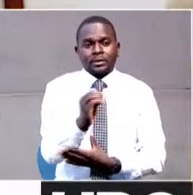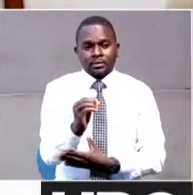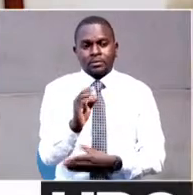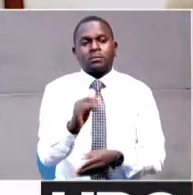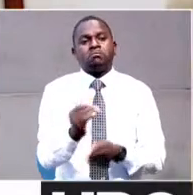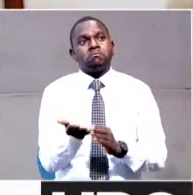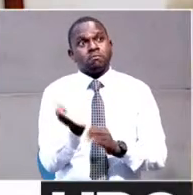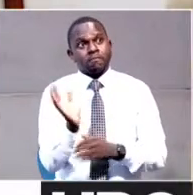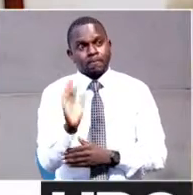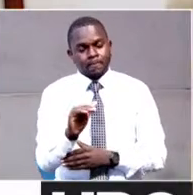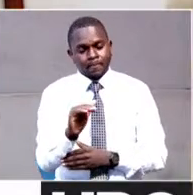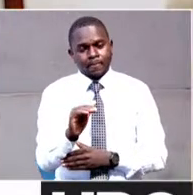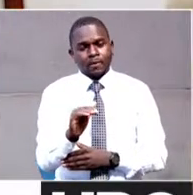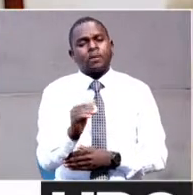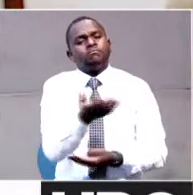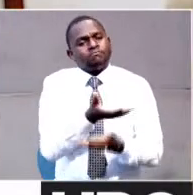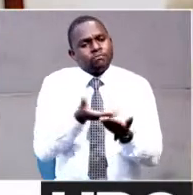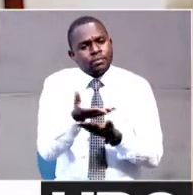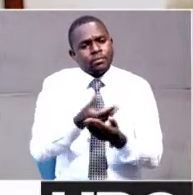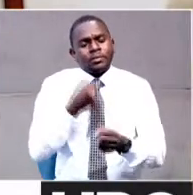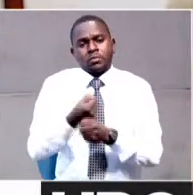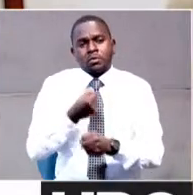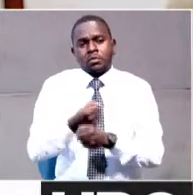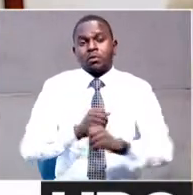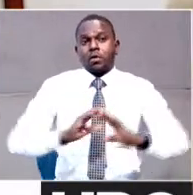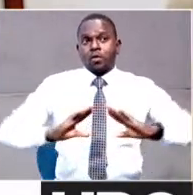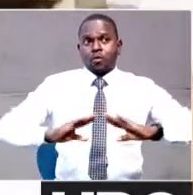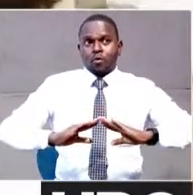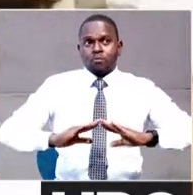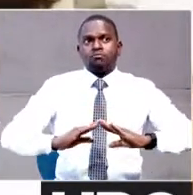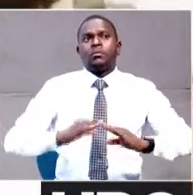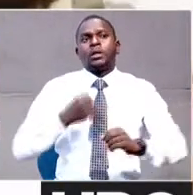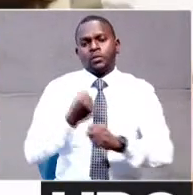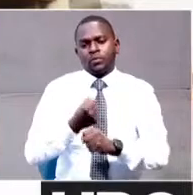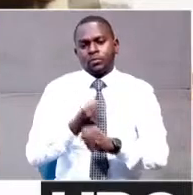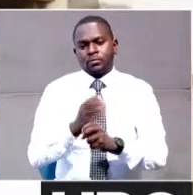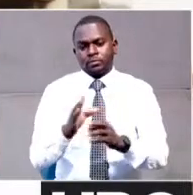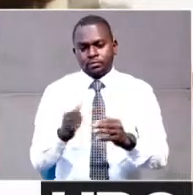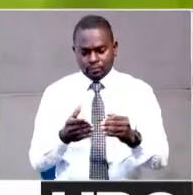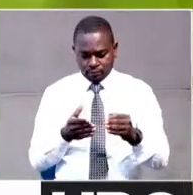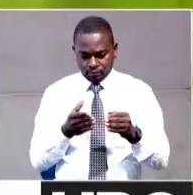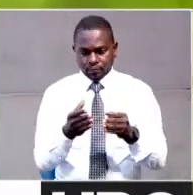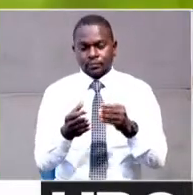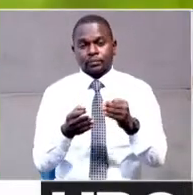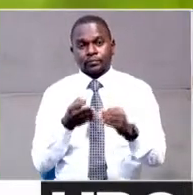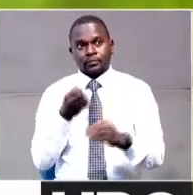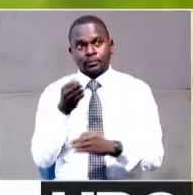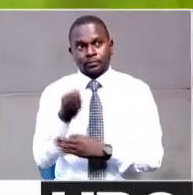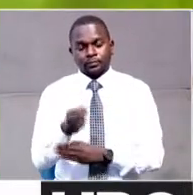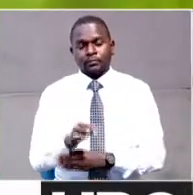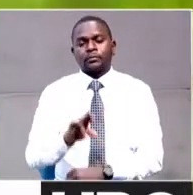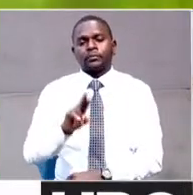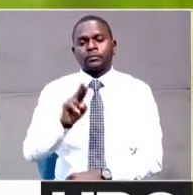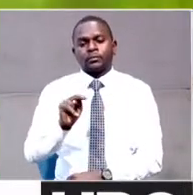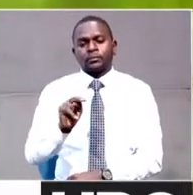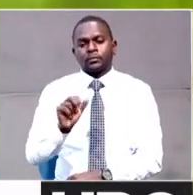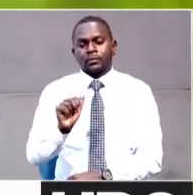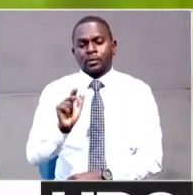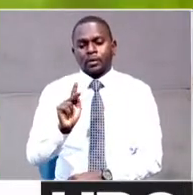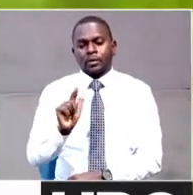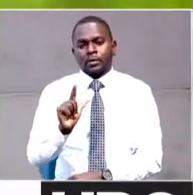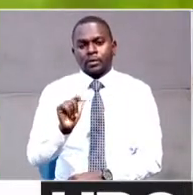them who were engaged in domestic work. Going forward, Nakalema has a word